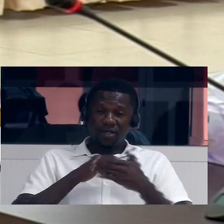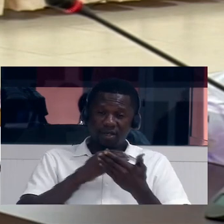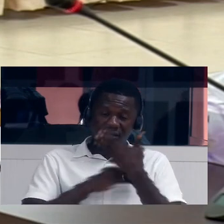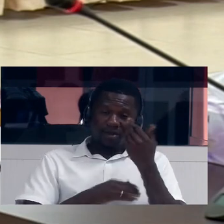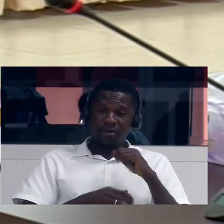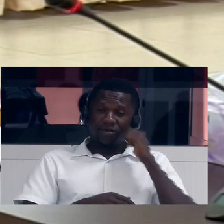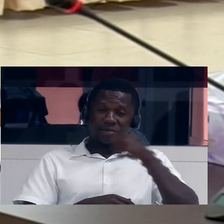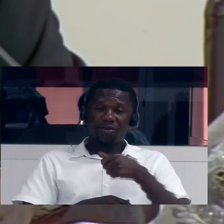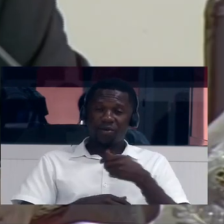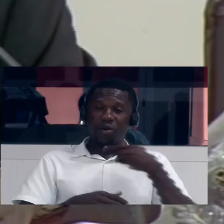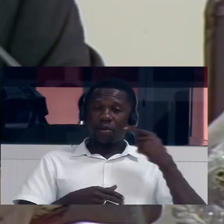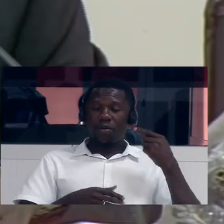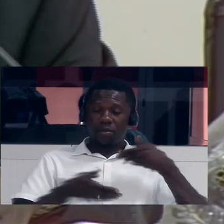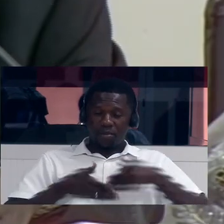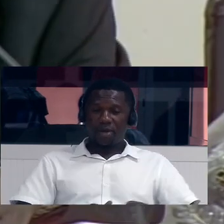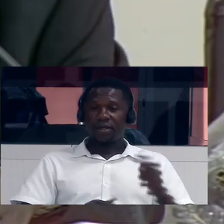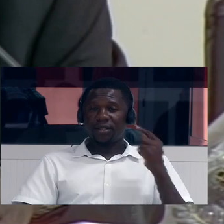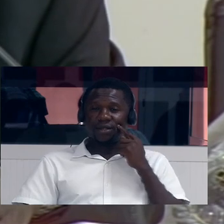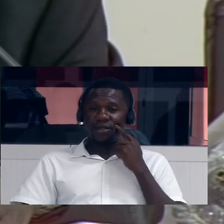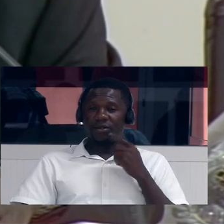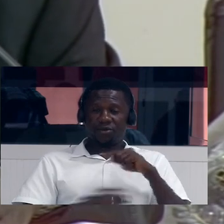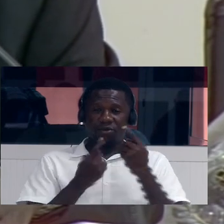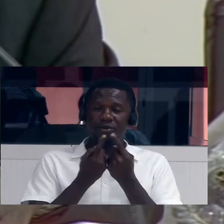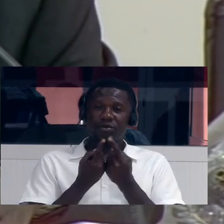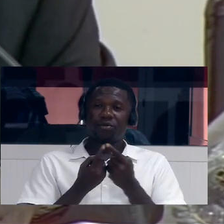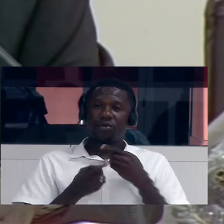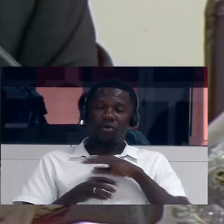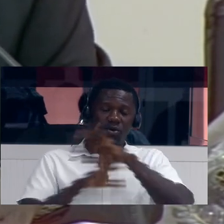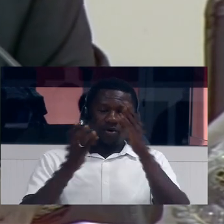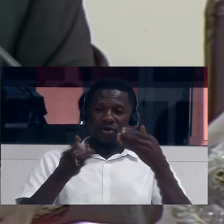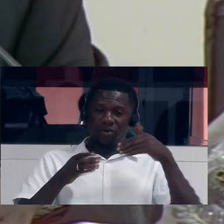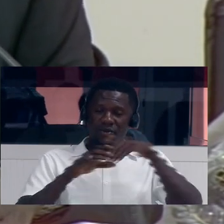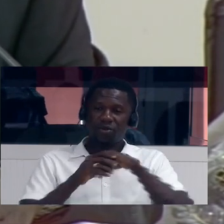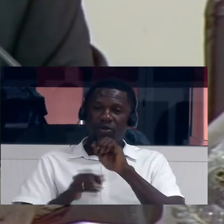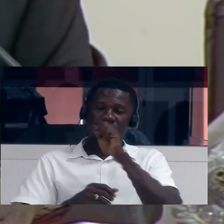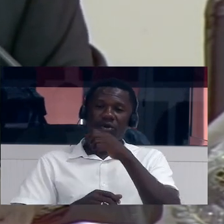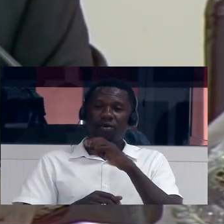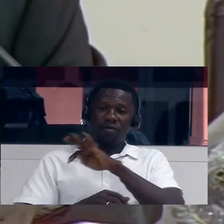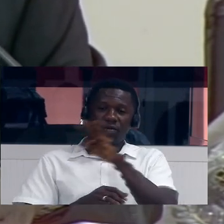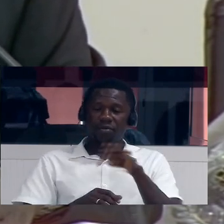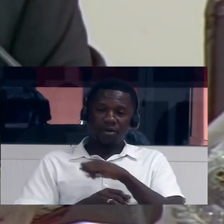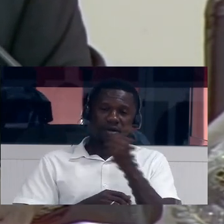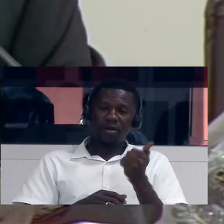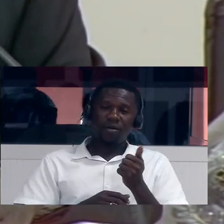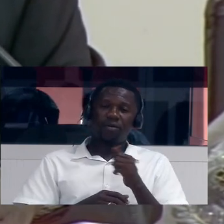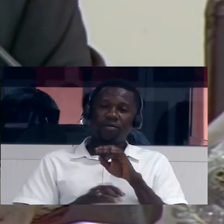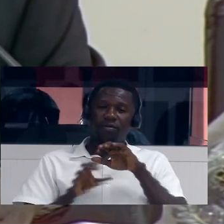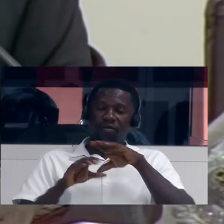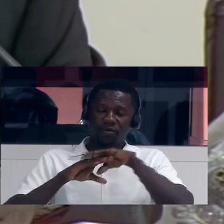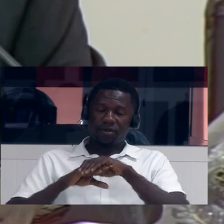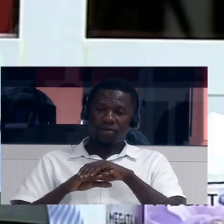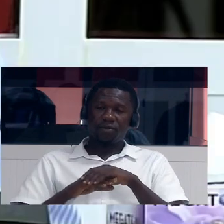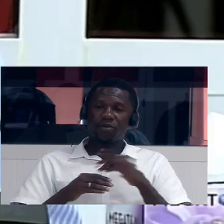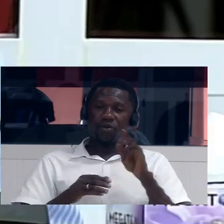your birthday, something, but we will we all join your family and friends to wish you a very happy birthday tomorrow.